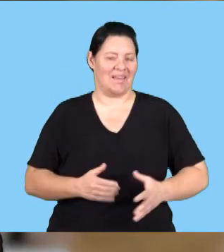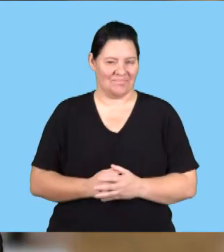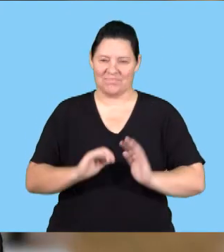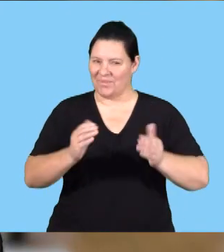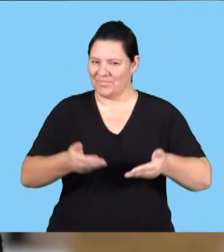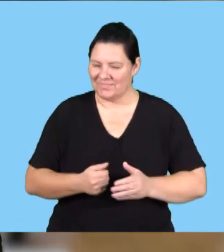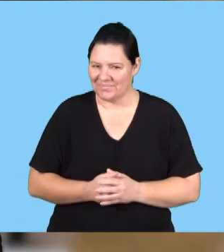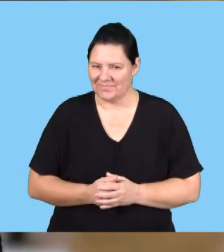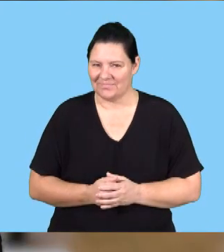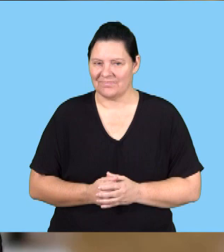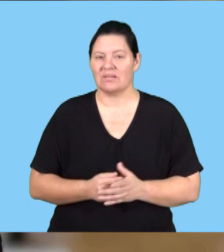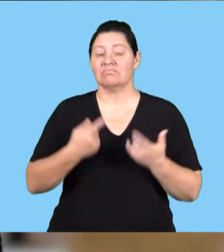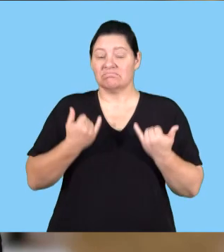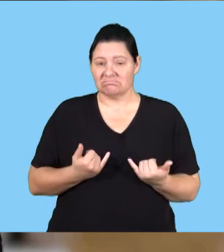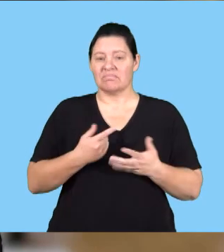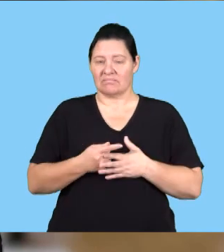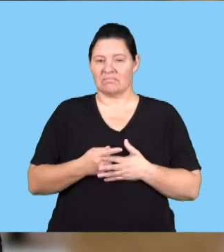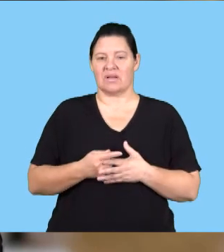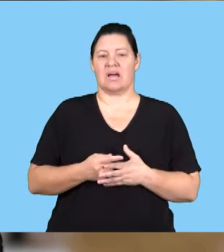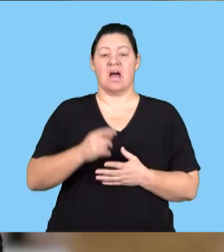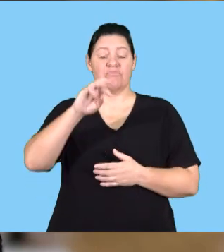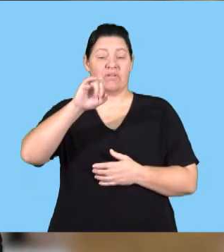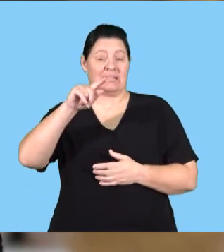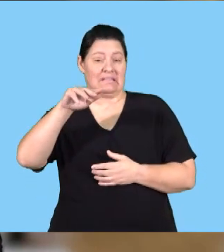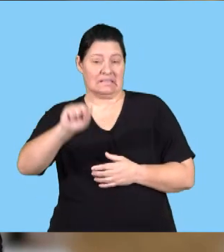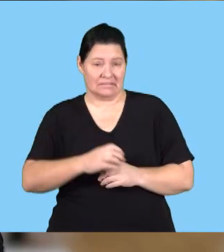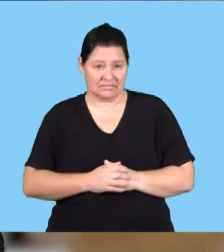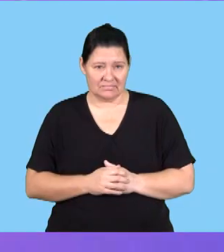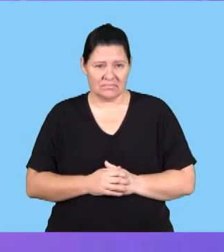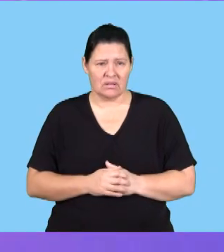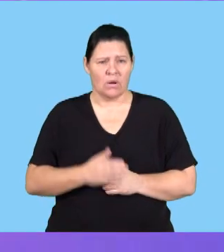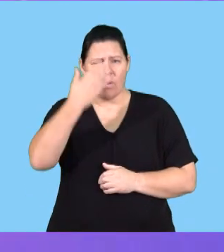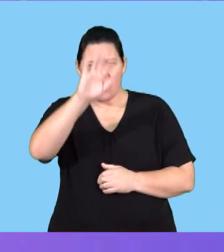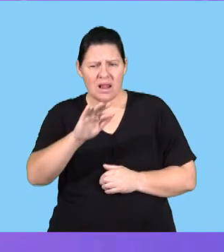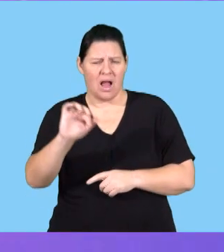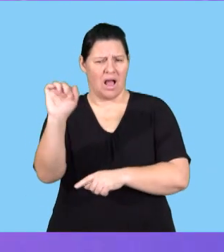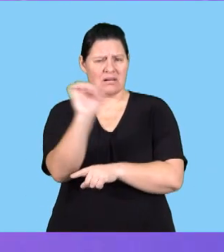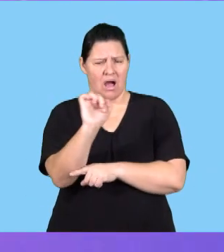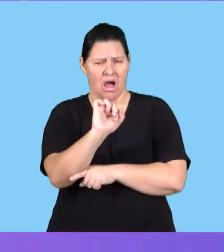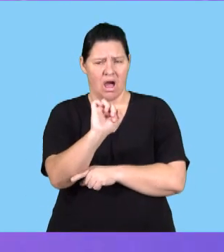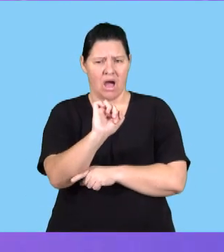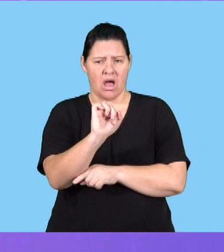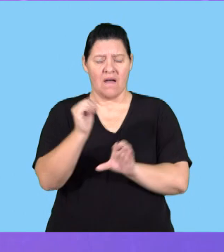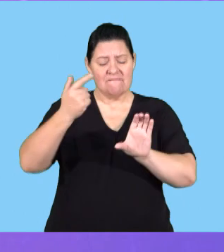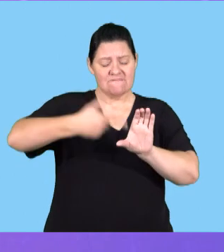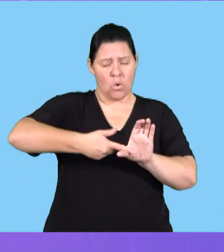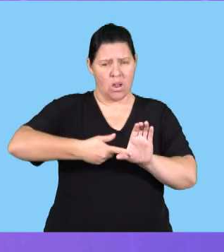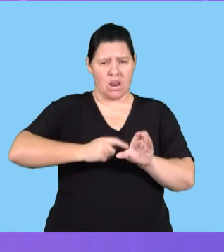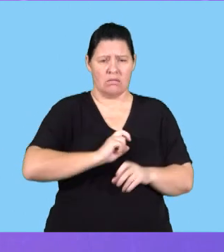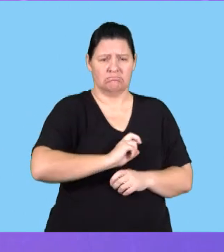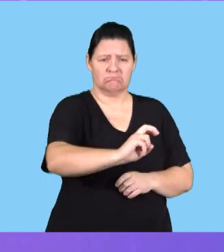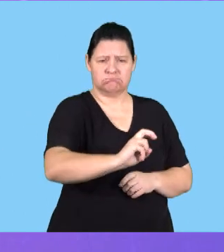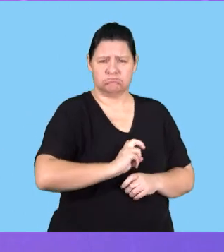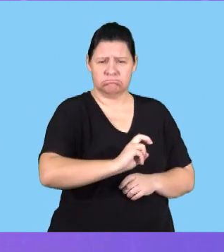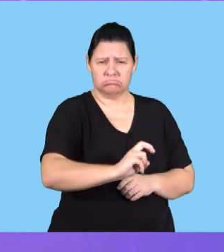learners. Our lesson for today is rates. Did you know cars don't consume the same amount of fuel